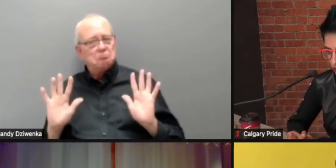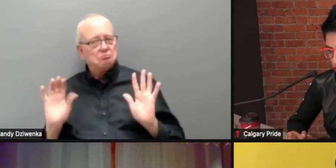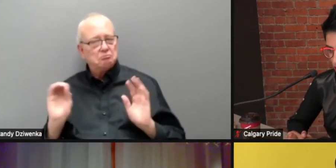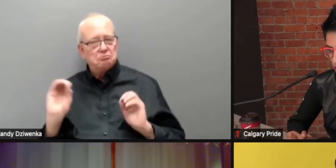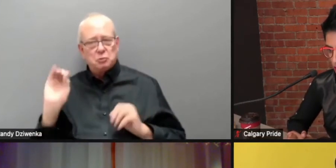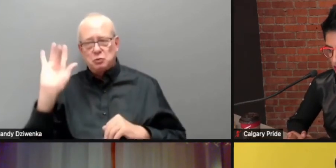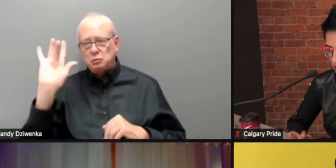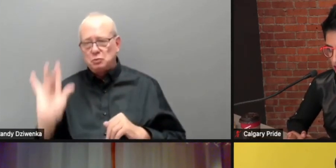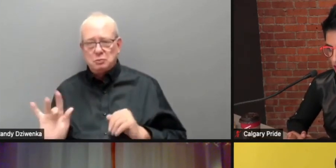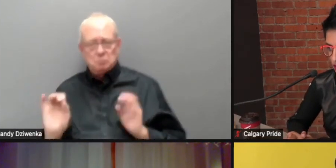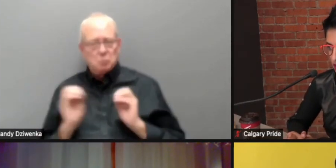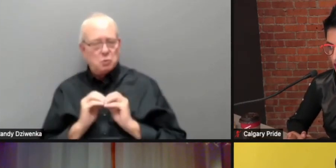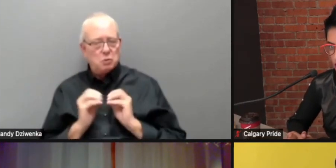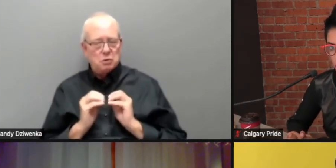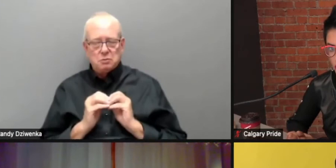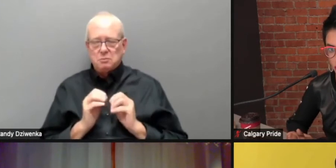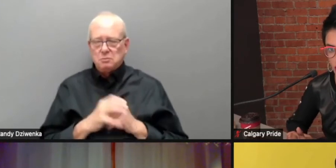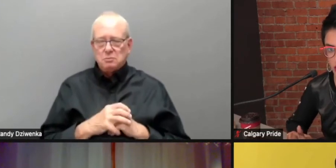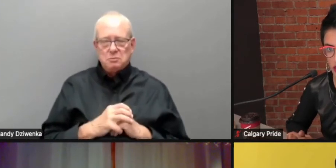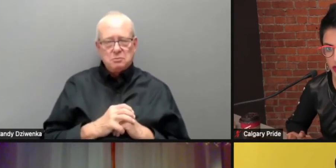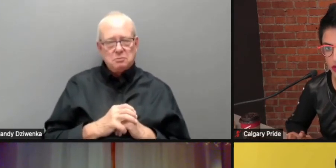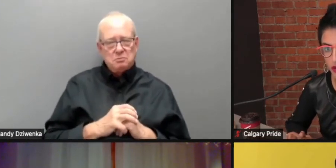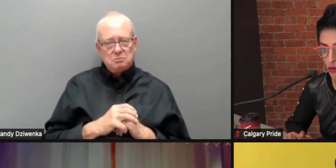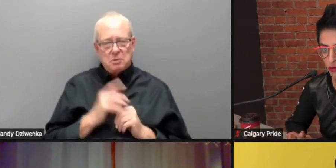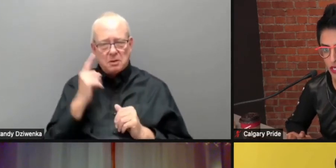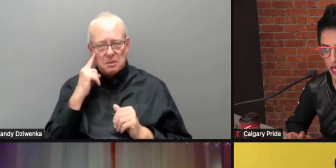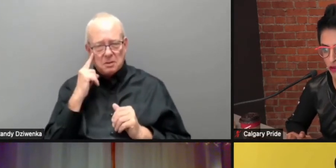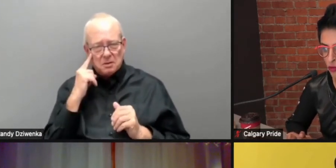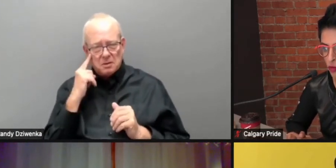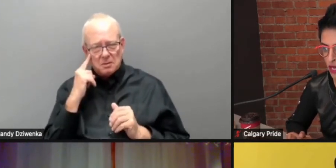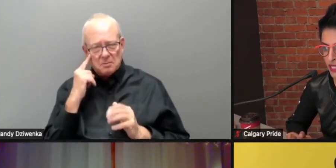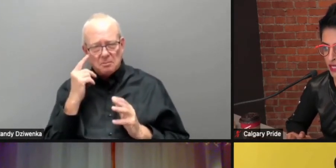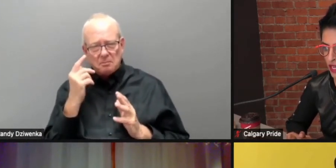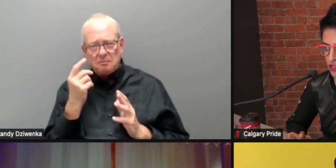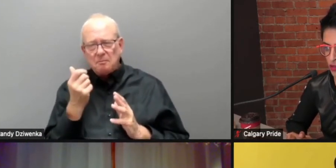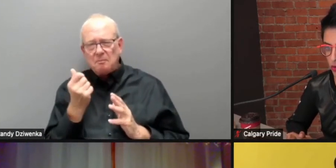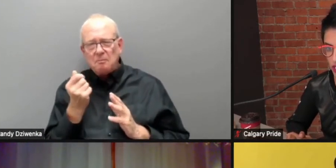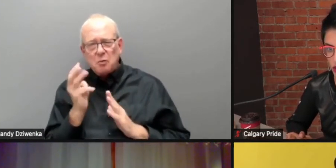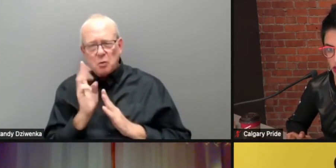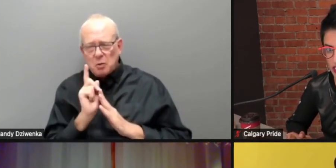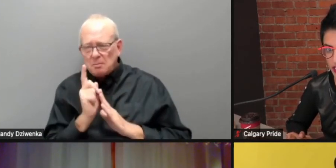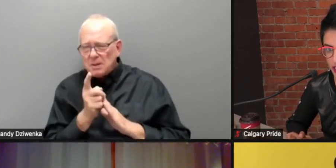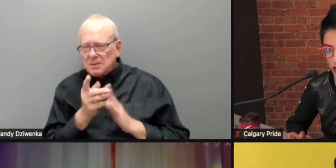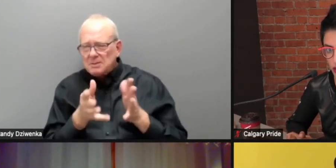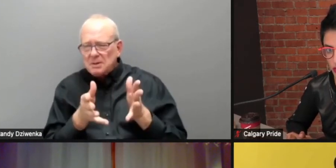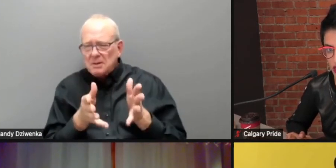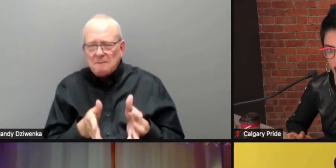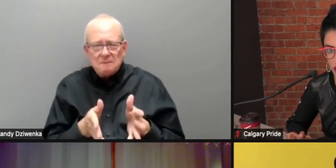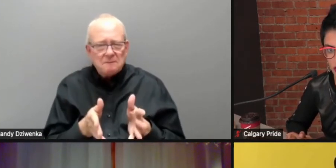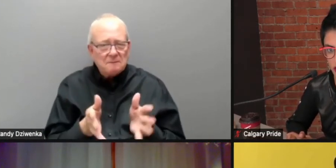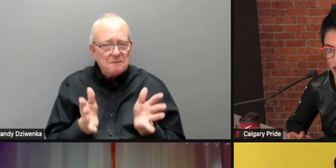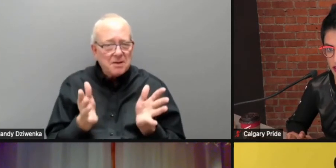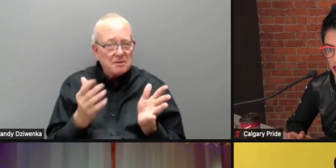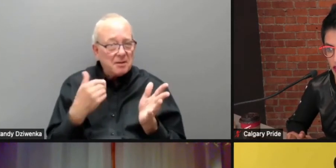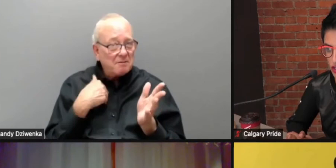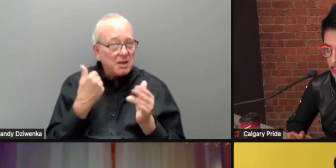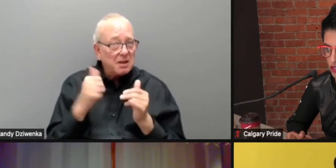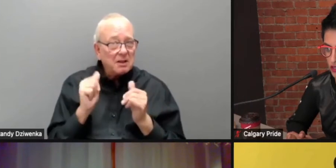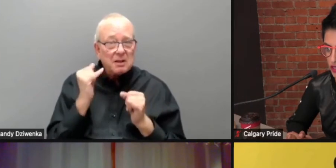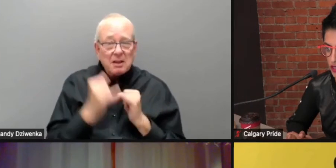We have probably a couple of minutes to hopefully have one last question that could be asked in